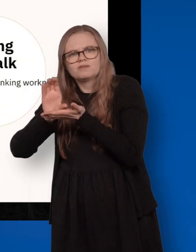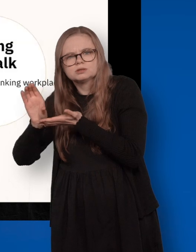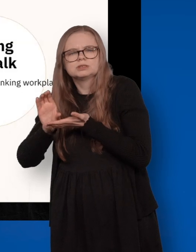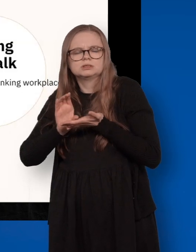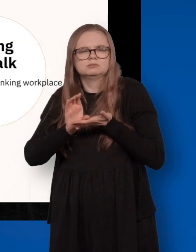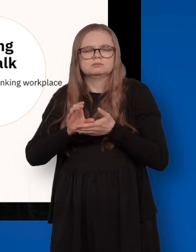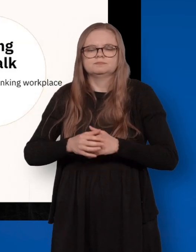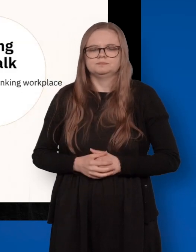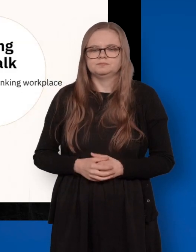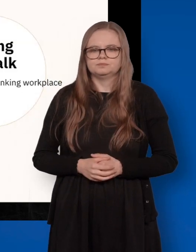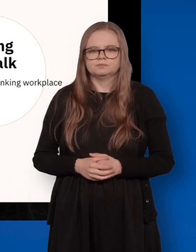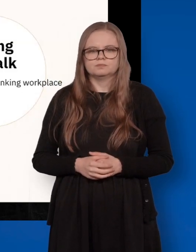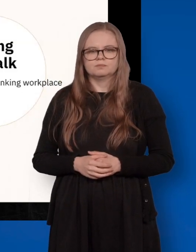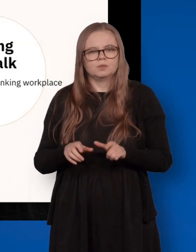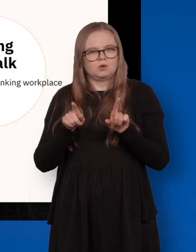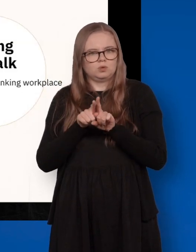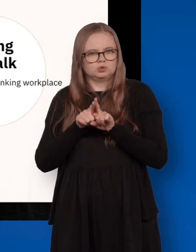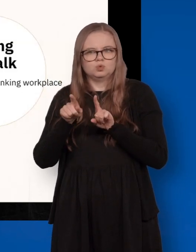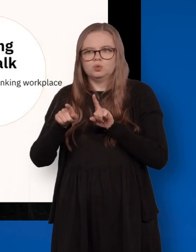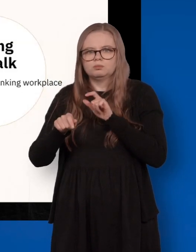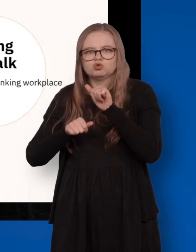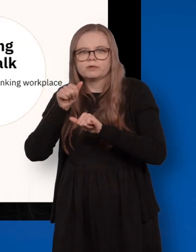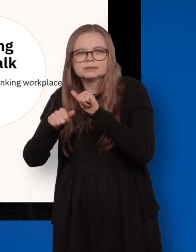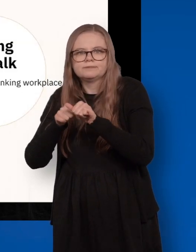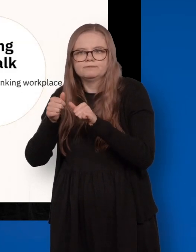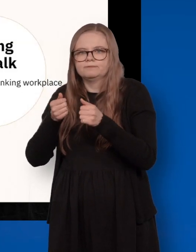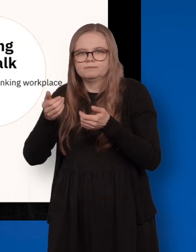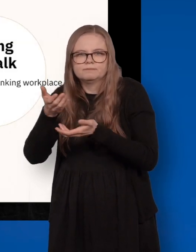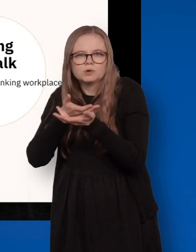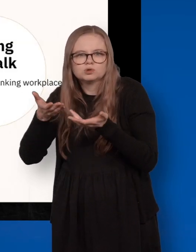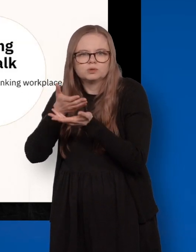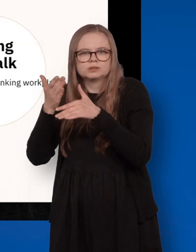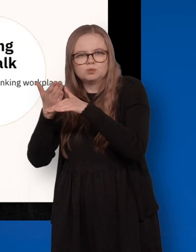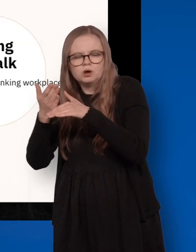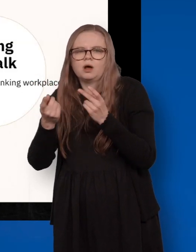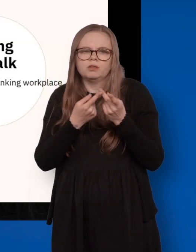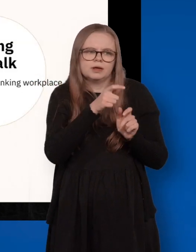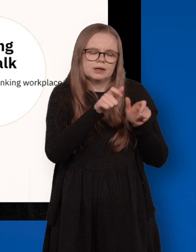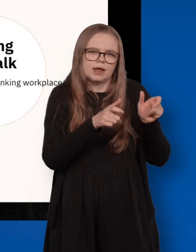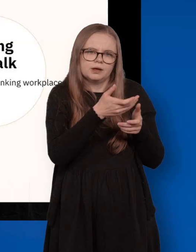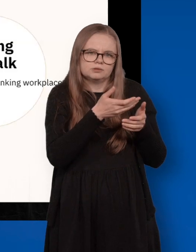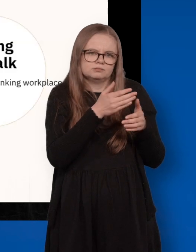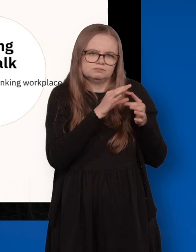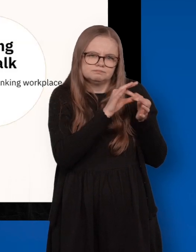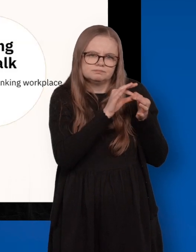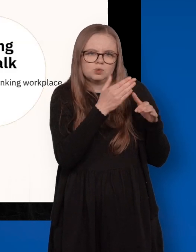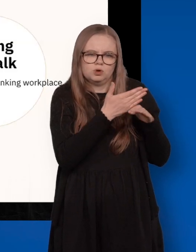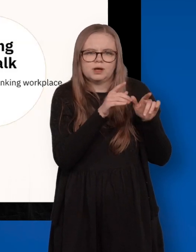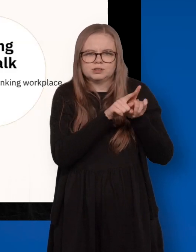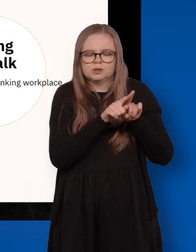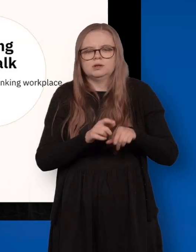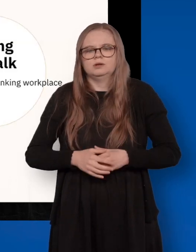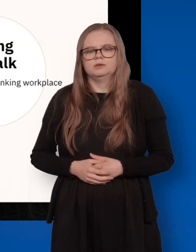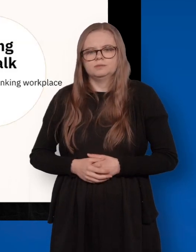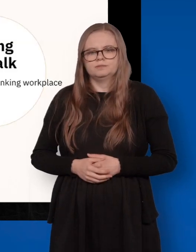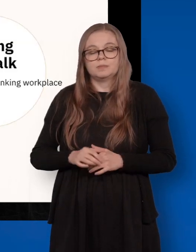and also doing sort of progressive consultancy work and other kind of client work. We're progressive.